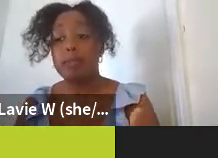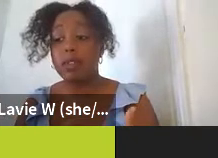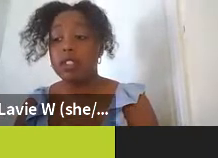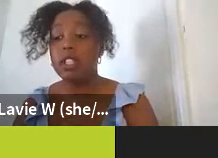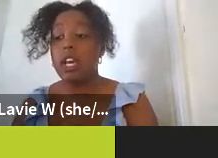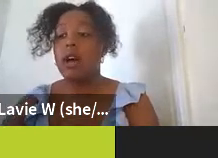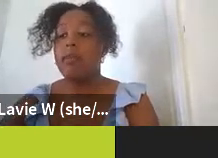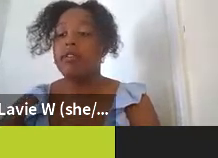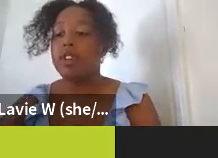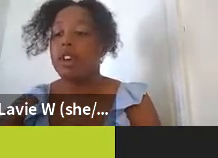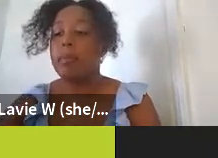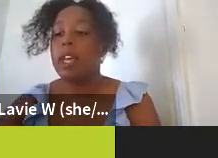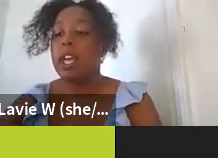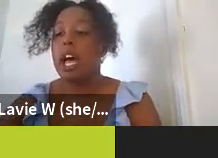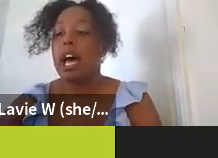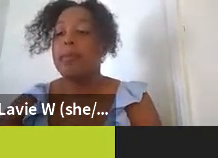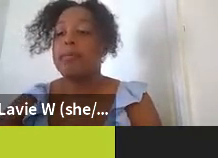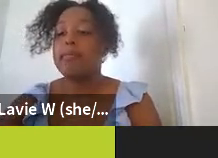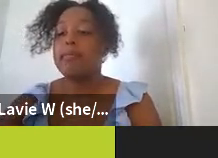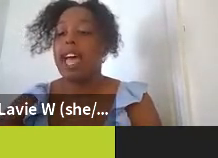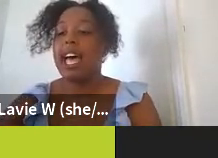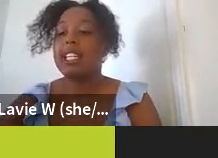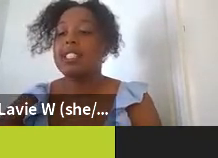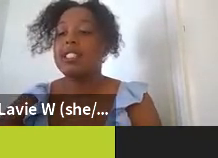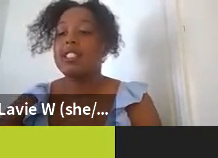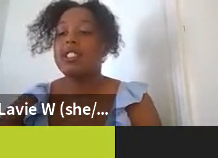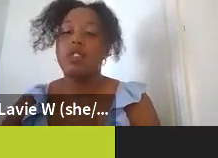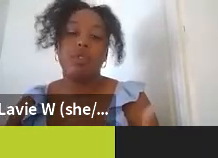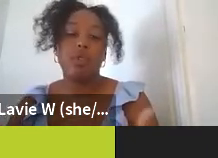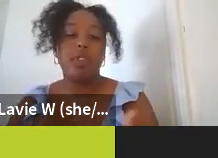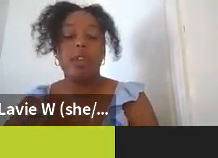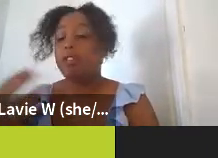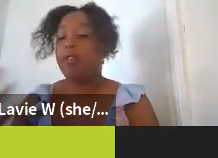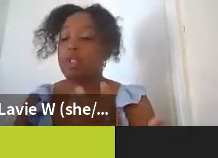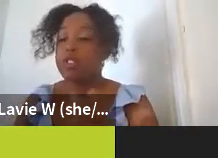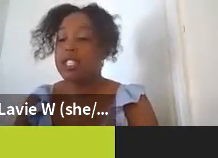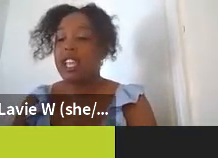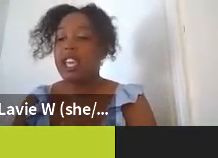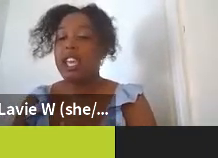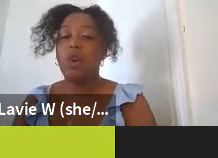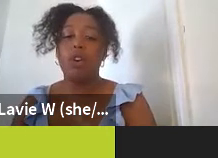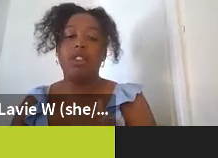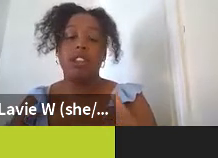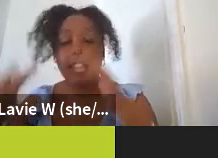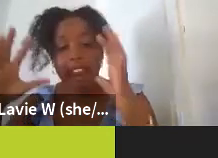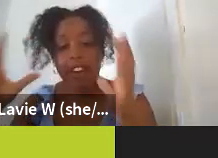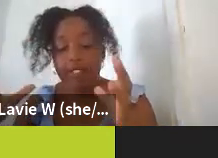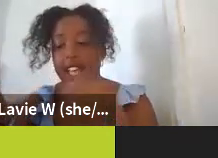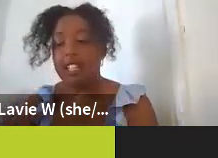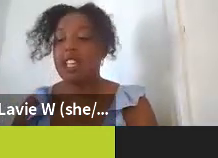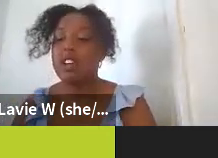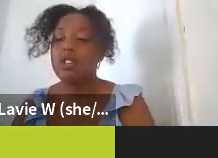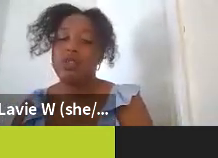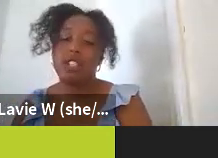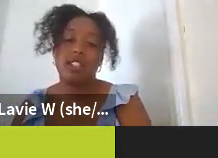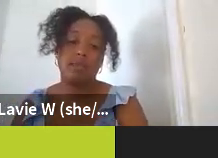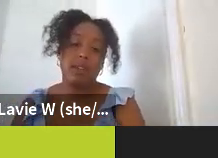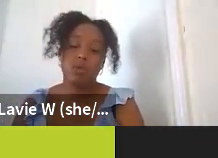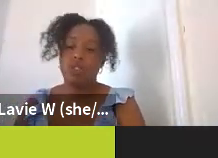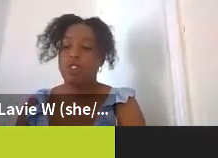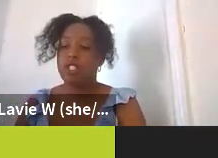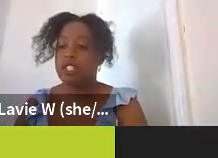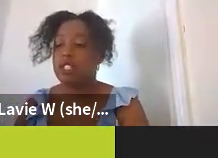Romani peoples of Europe. And so if you think about the fortune telling or the caravans that are